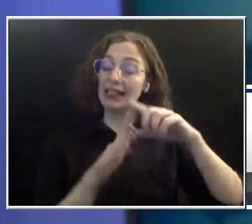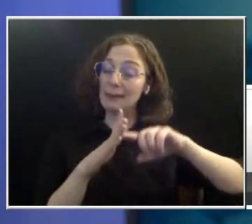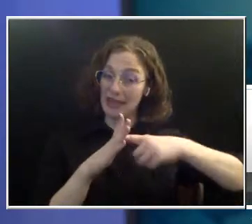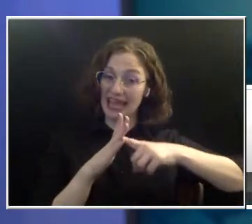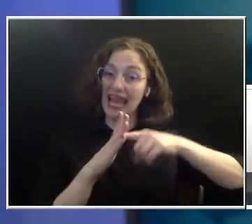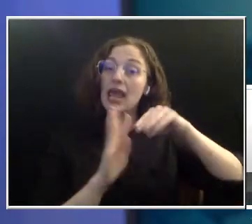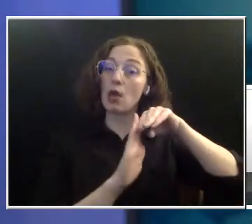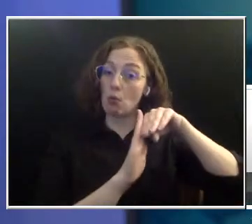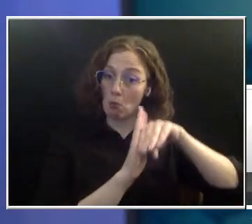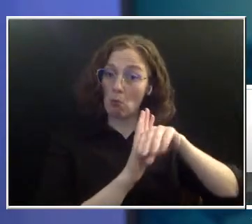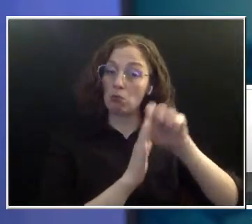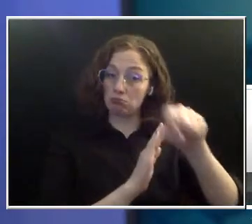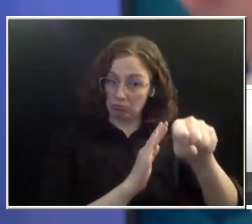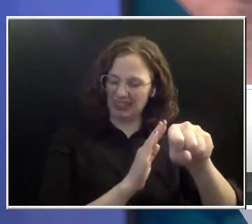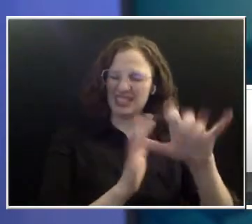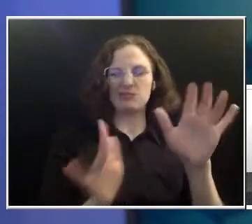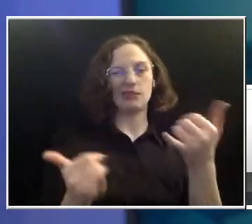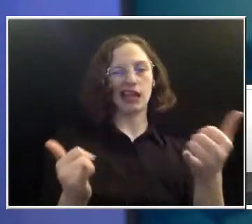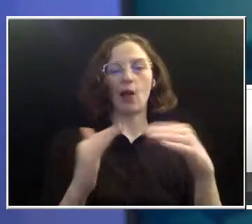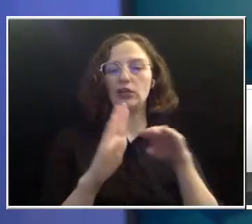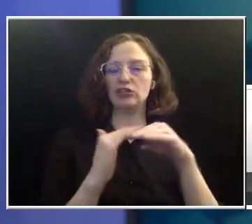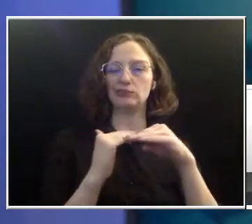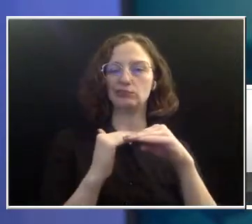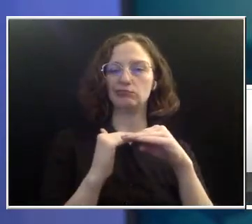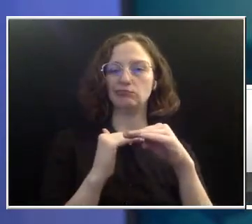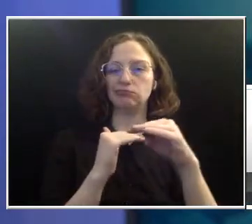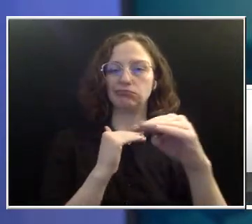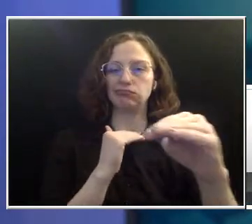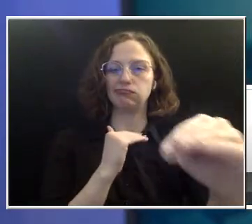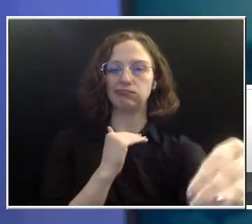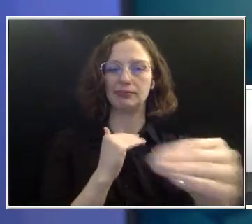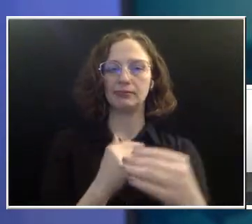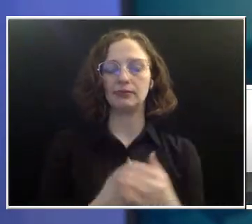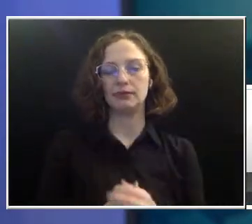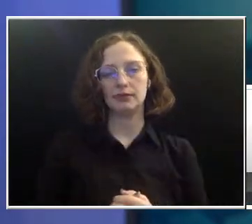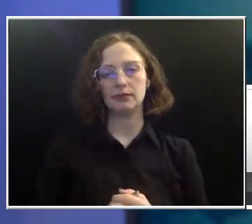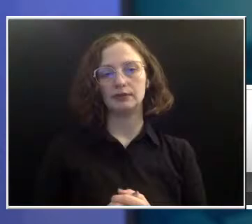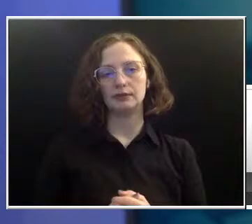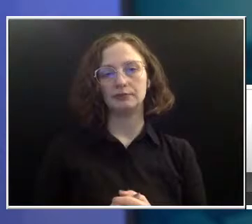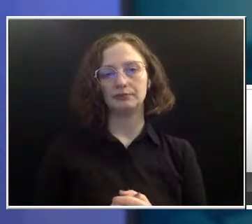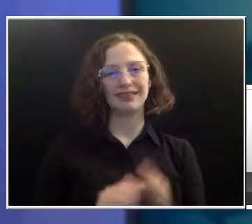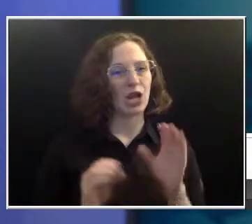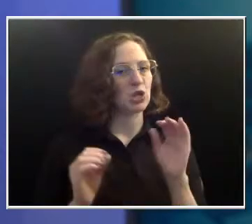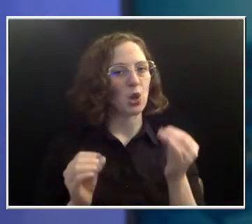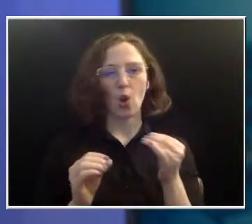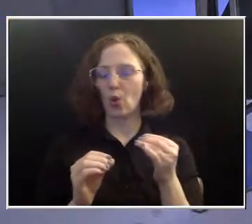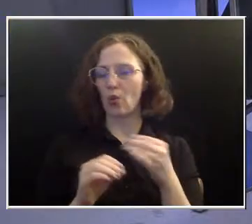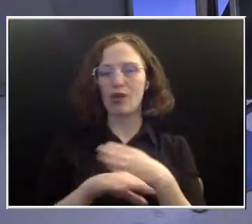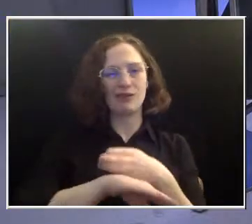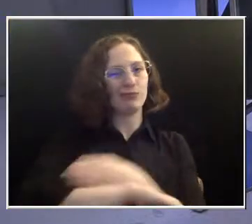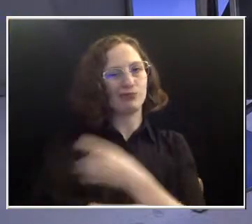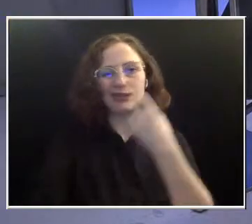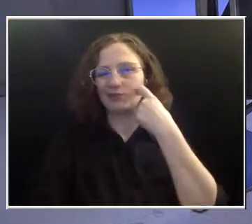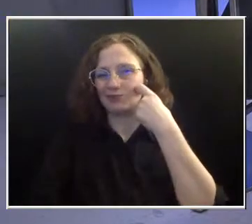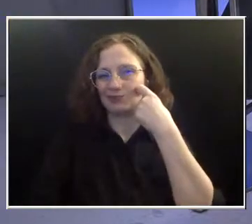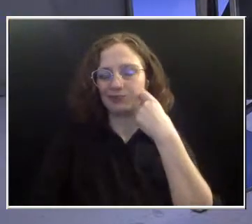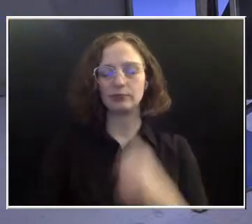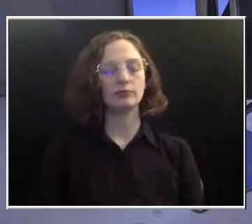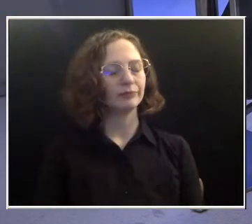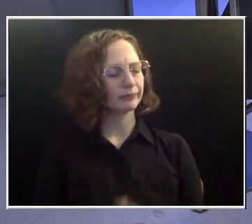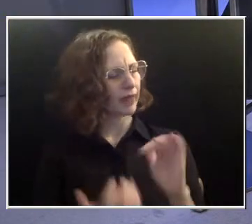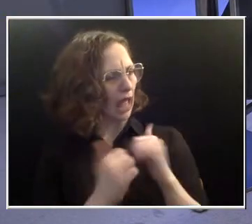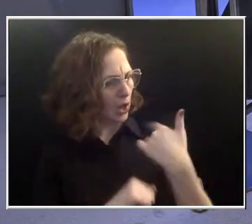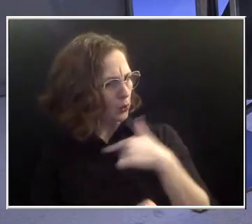out where we've been. So we haven't moved the needle a ton recently. How do we? Well,